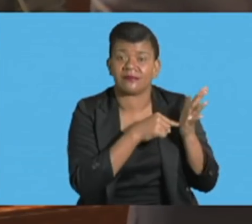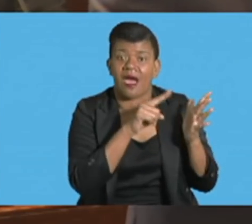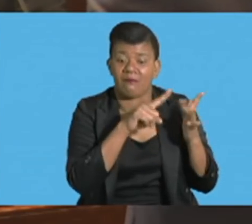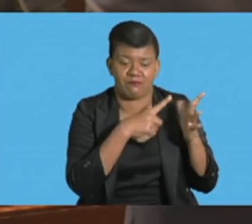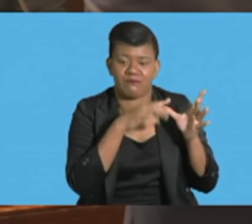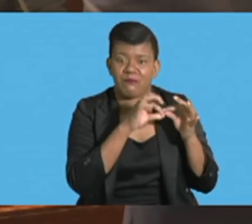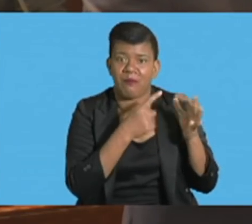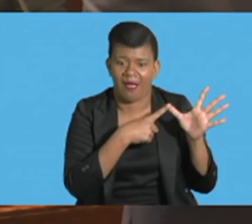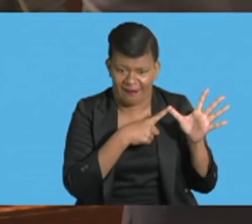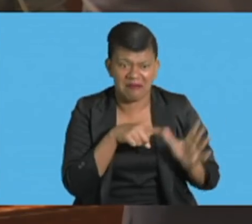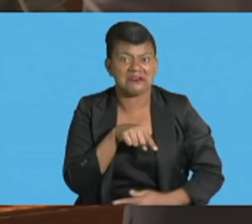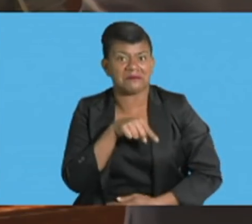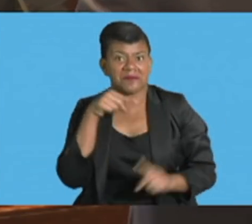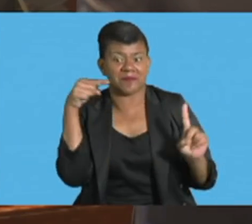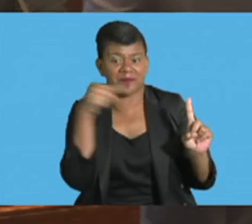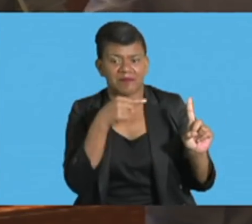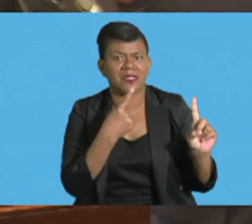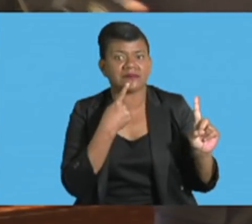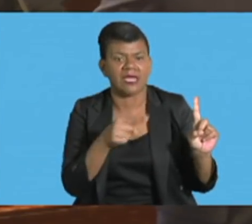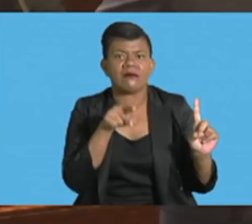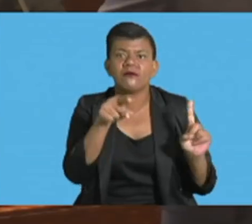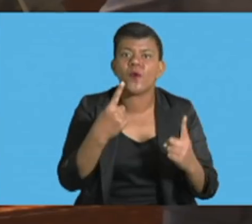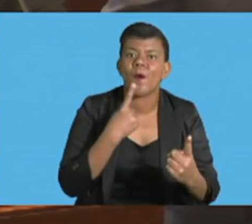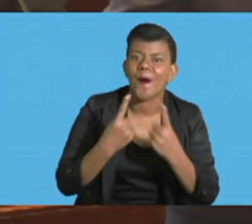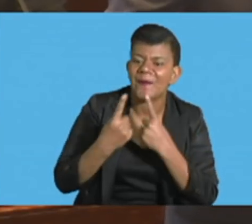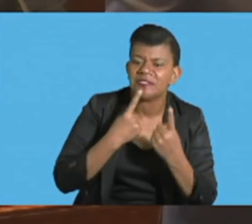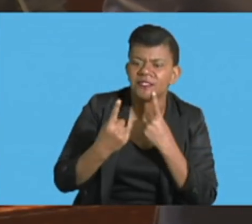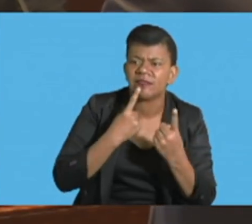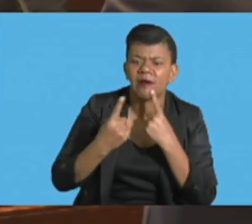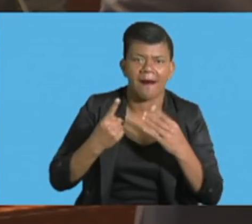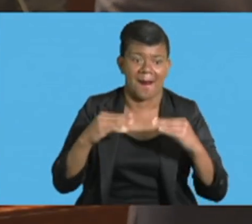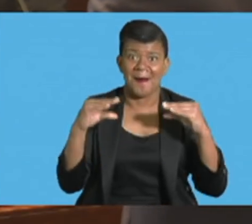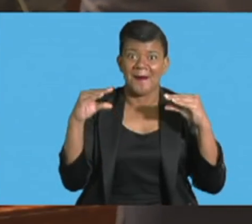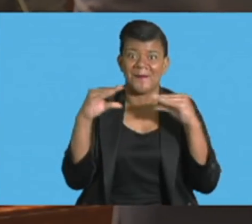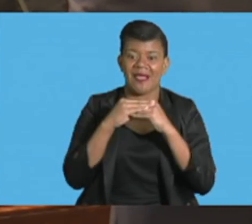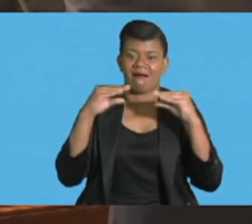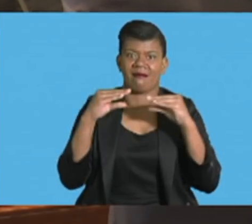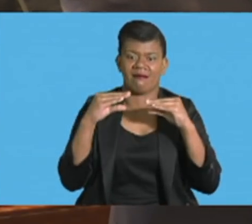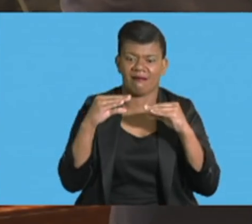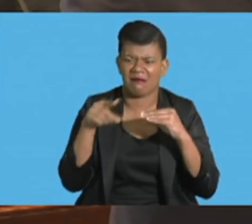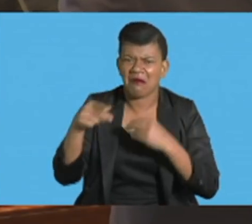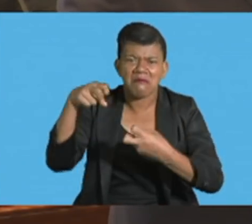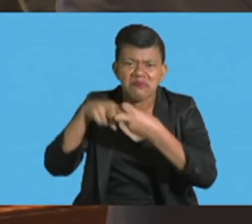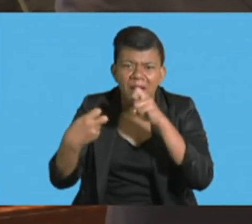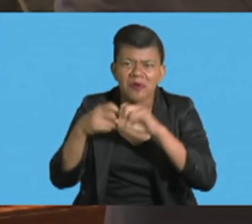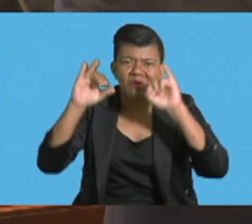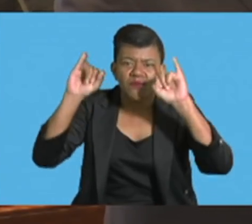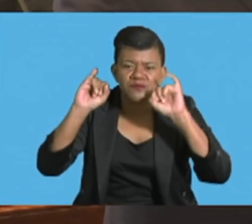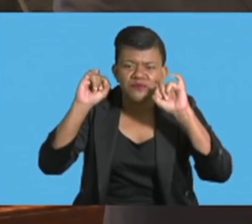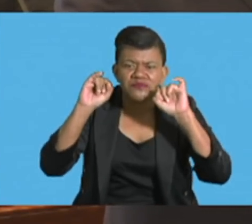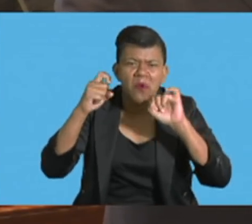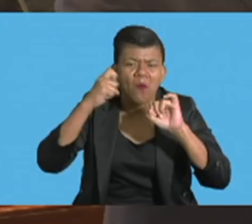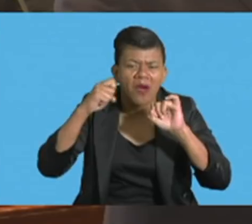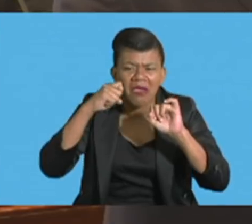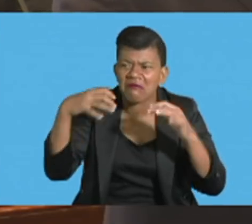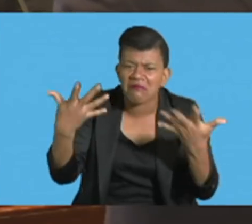liquidity. All you have to do is ask experts, and they will tell you that